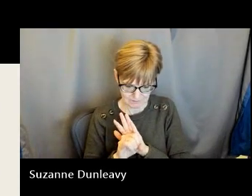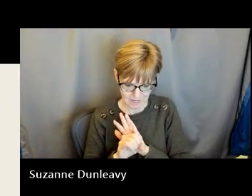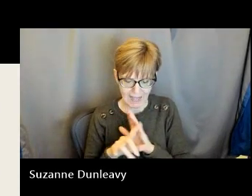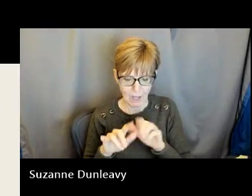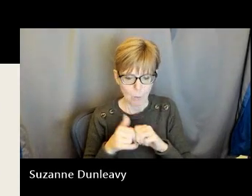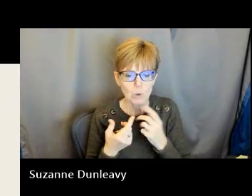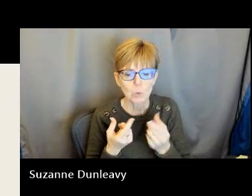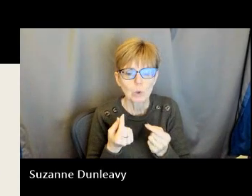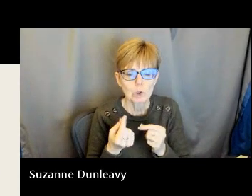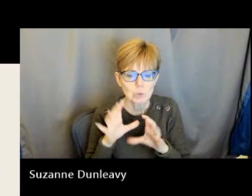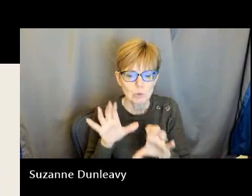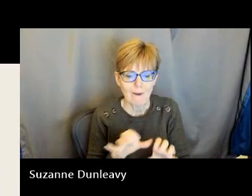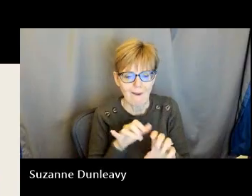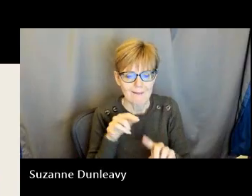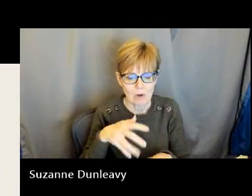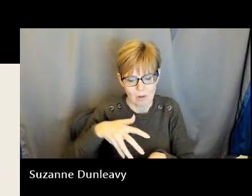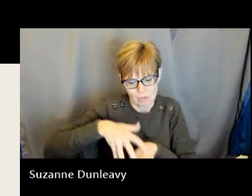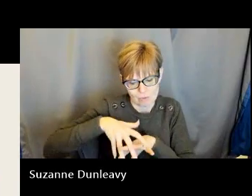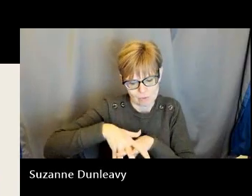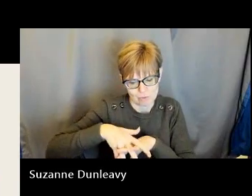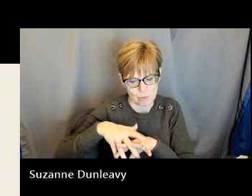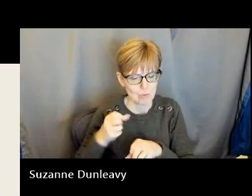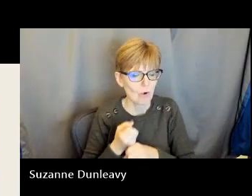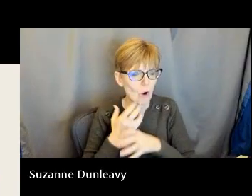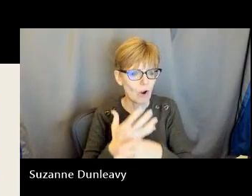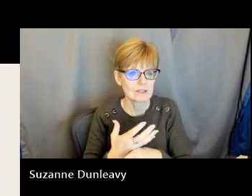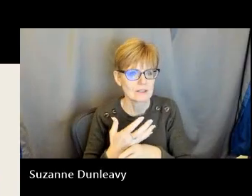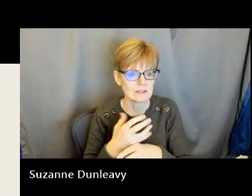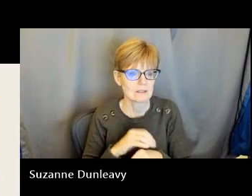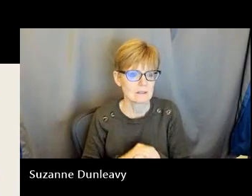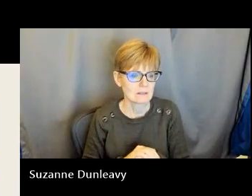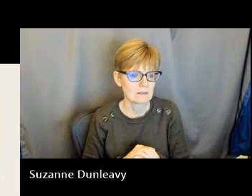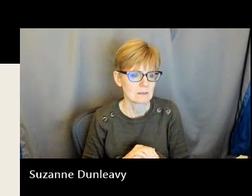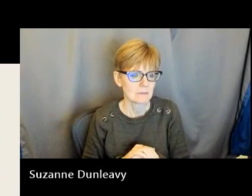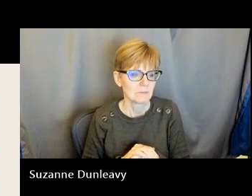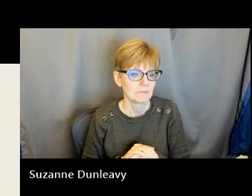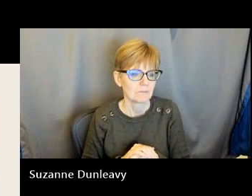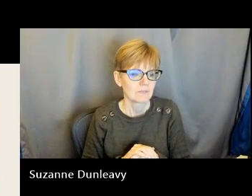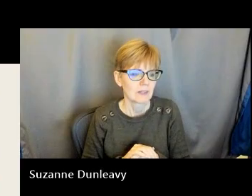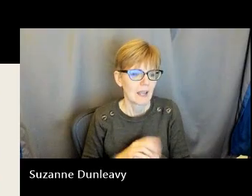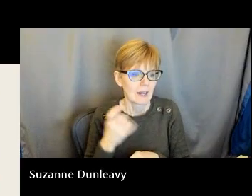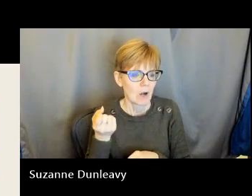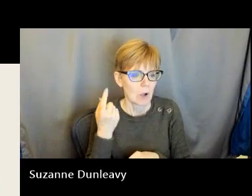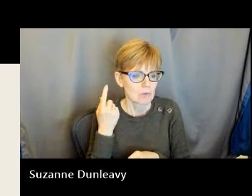shape community concerns. Again, understanding that these disparities